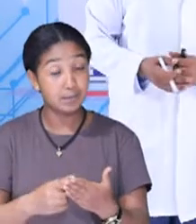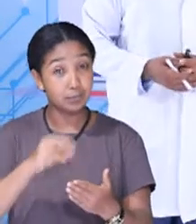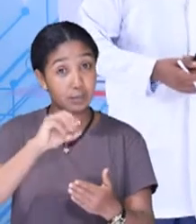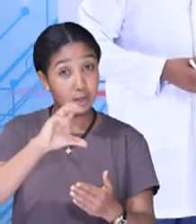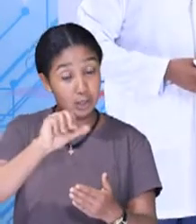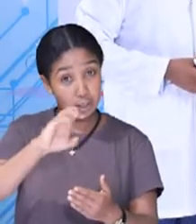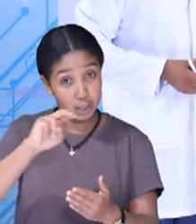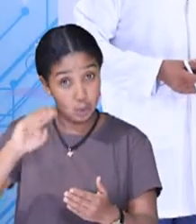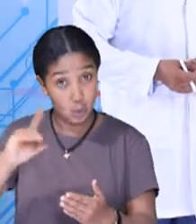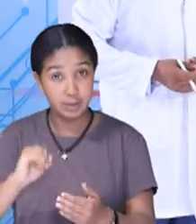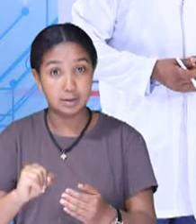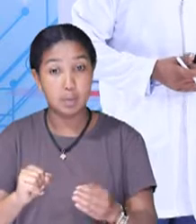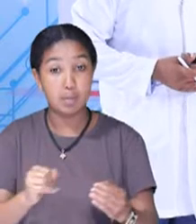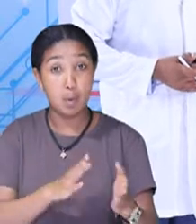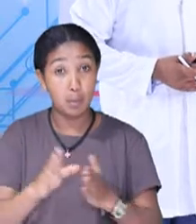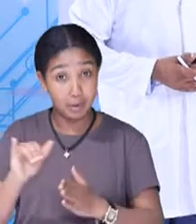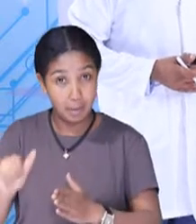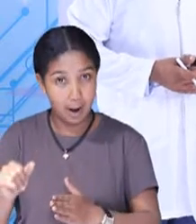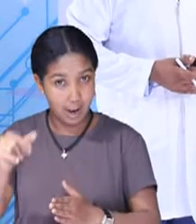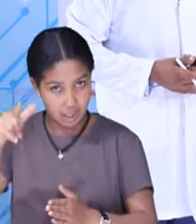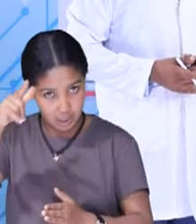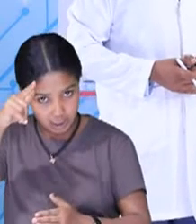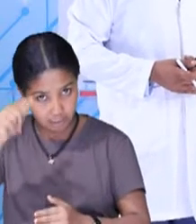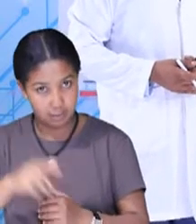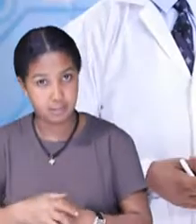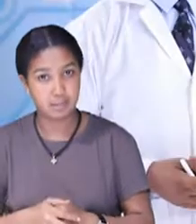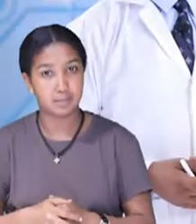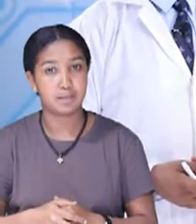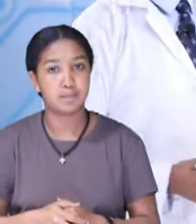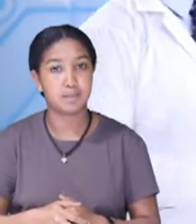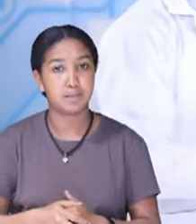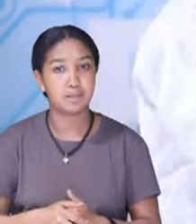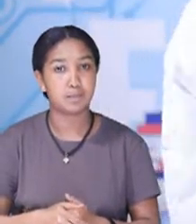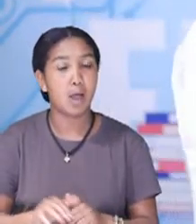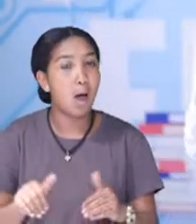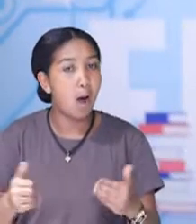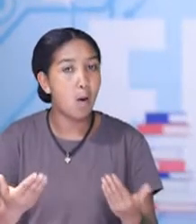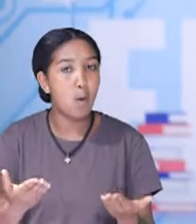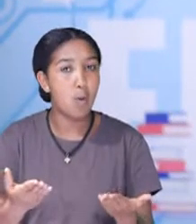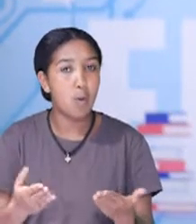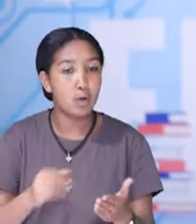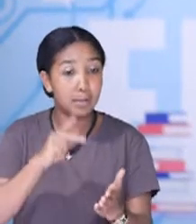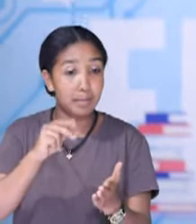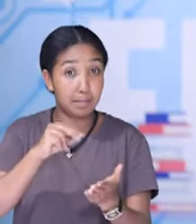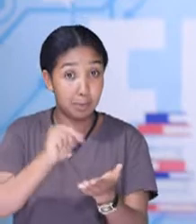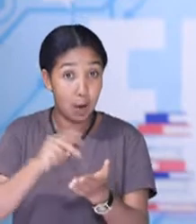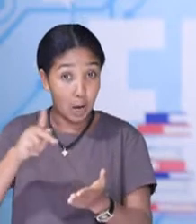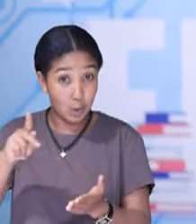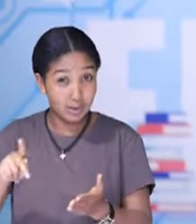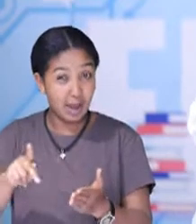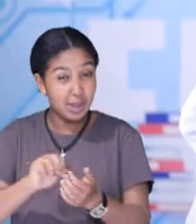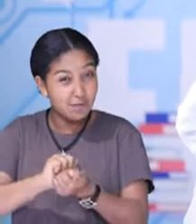endosymbiosis theory is proposed by Lynn Margulis. How prokaryotic cells